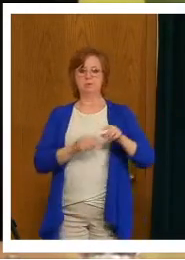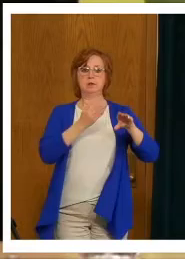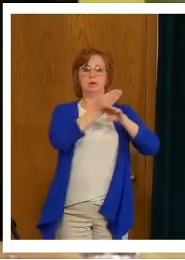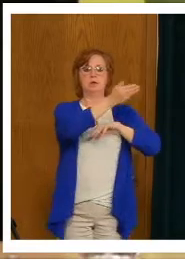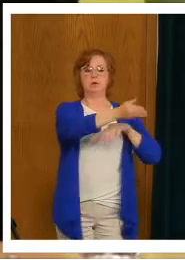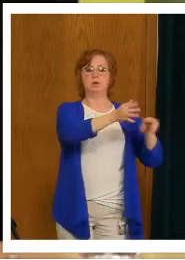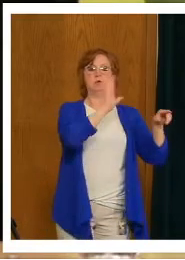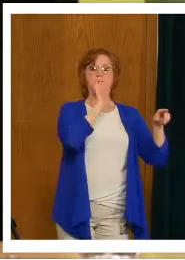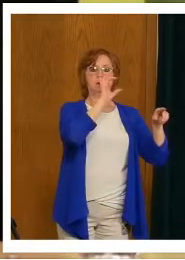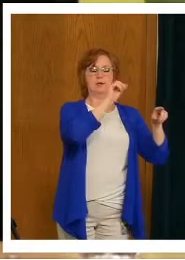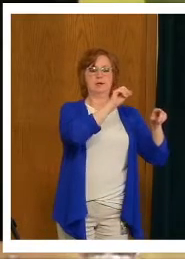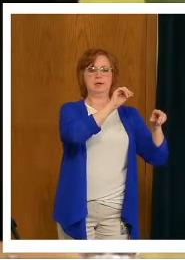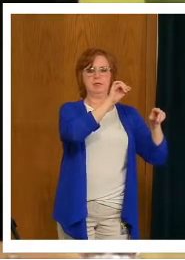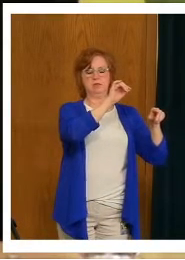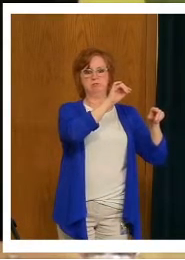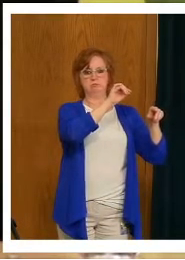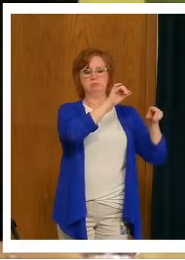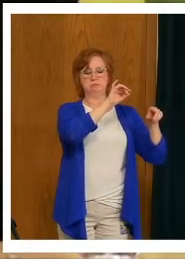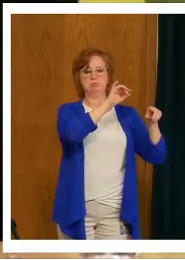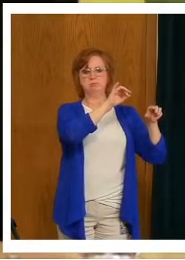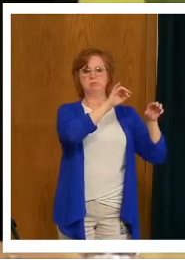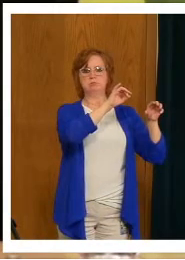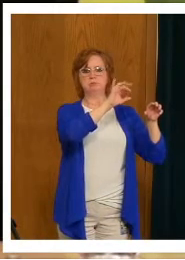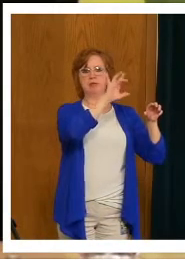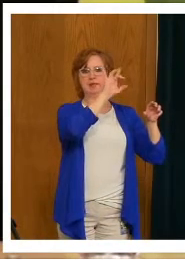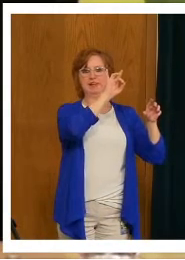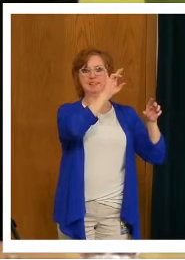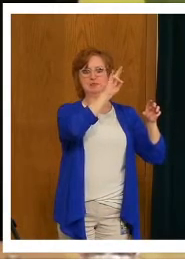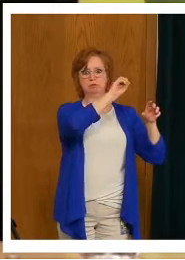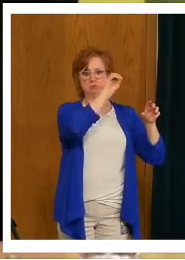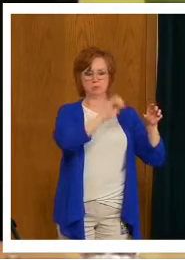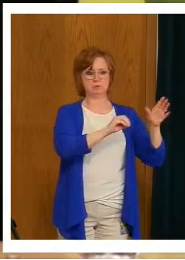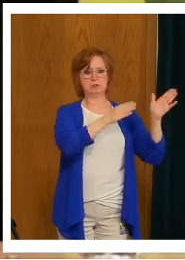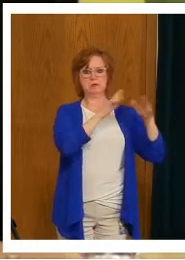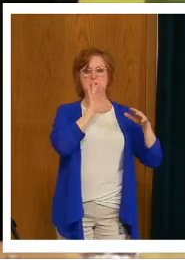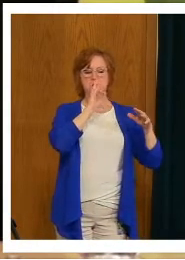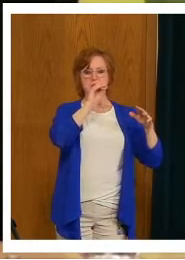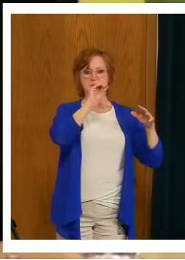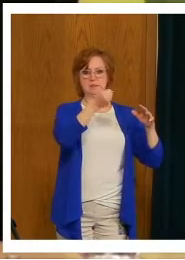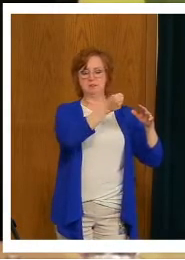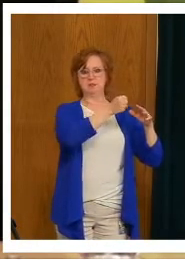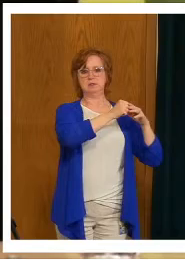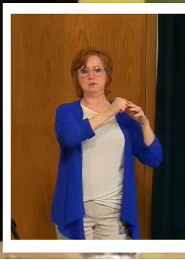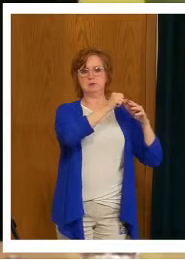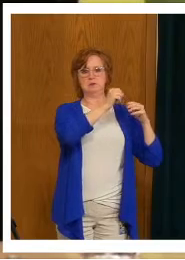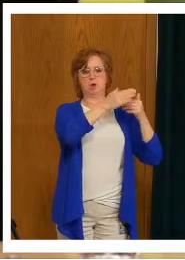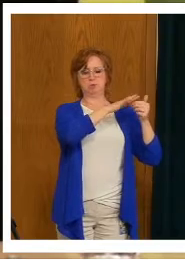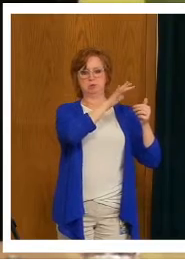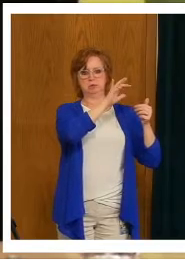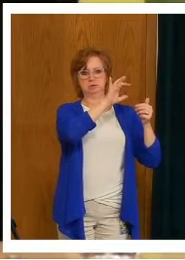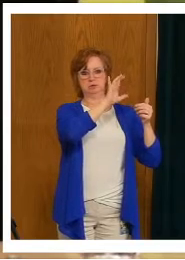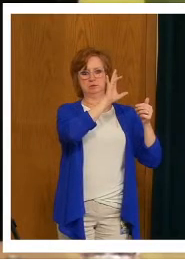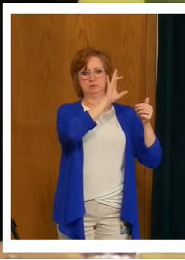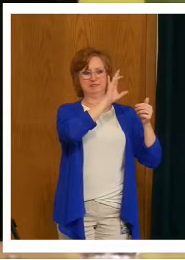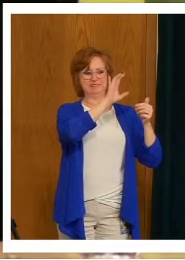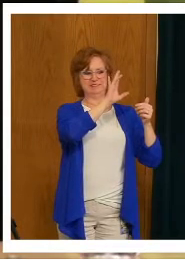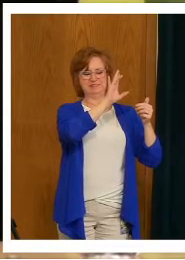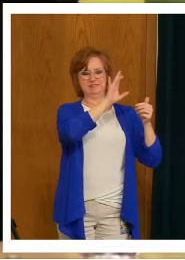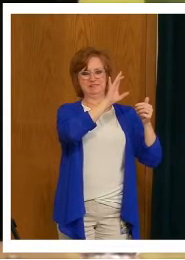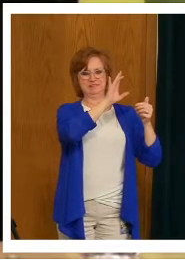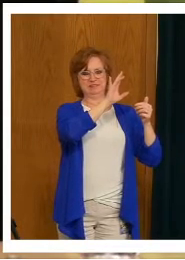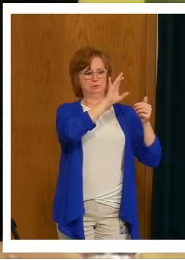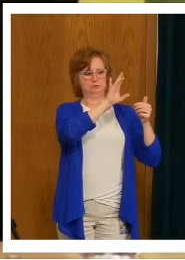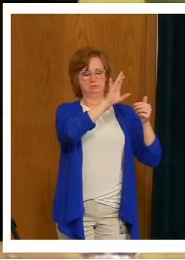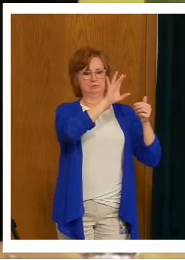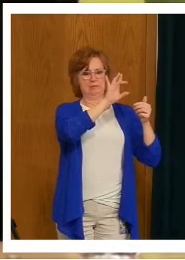80 plus. 70 to 79 is closely behind 87%. 60 to 69 years of age is 80% as well. And